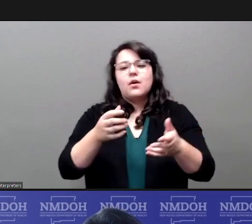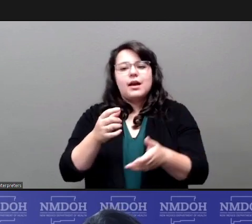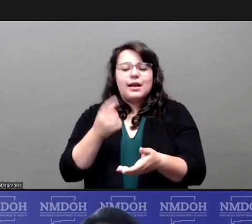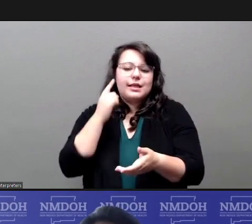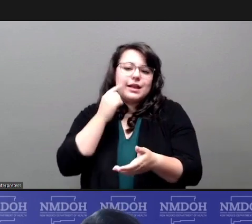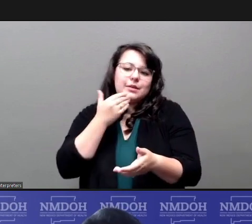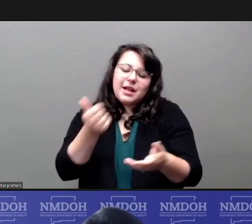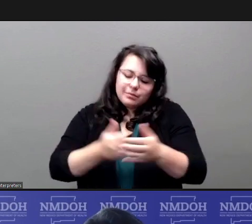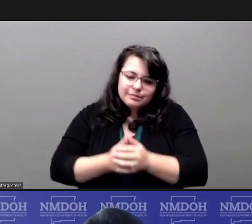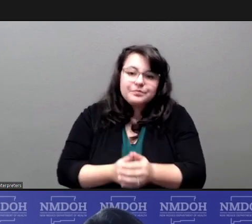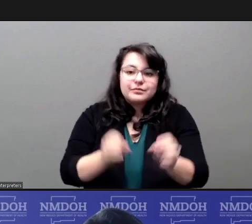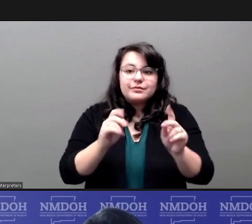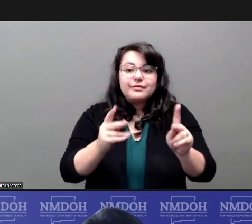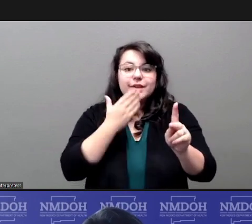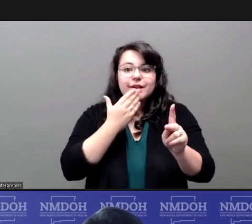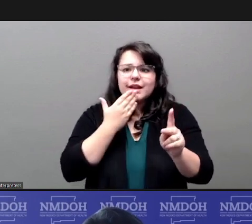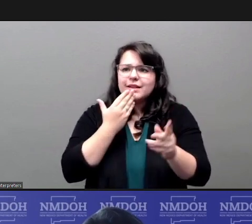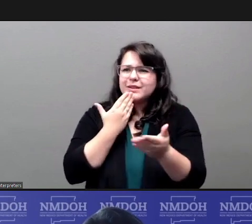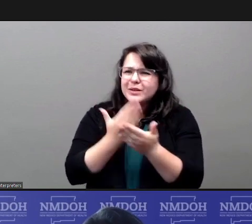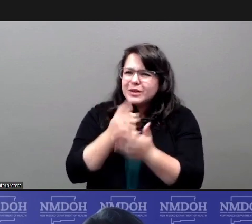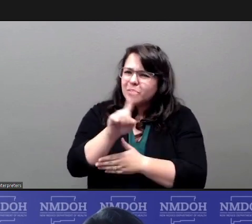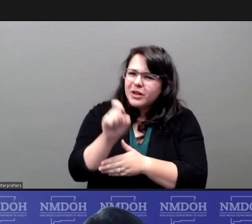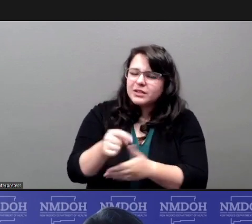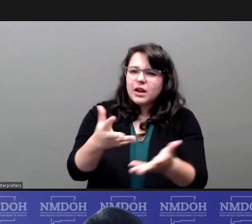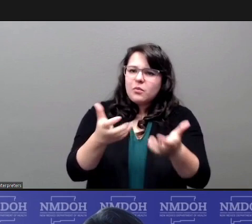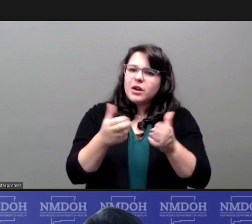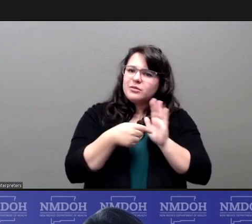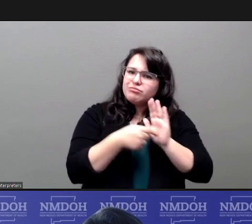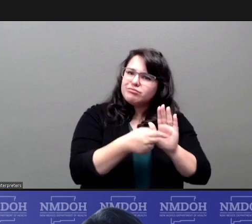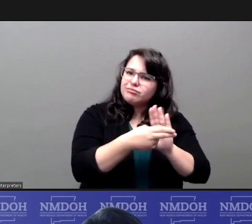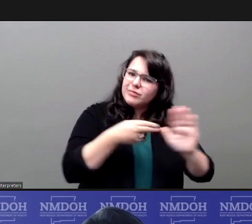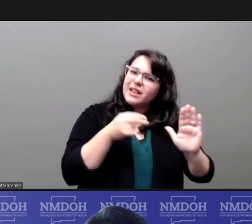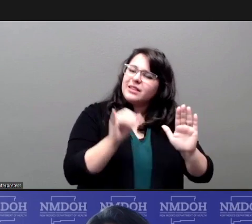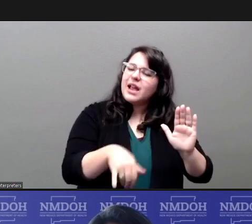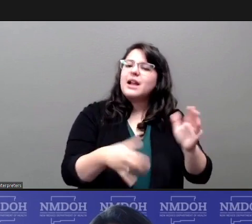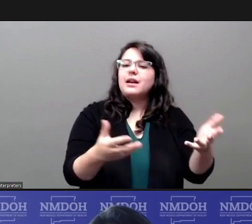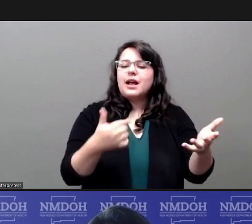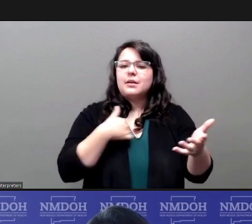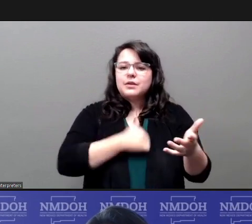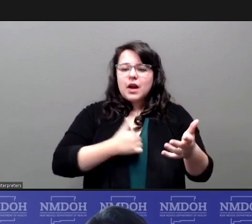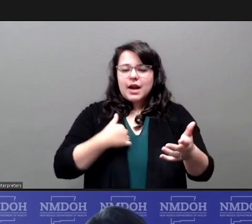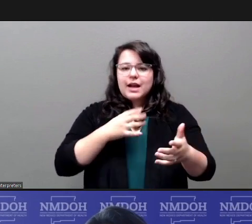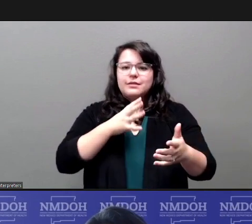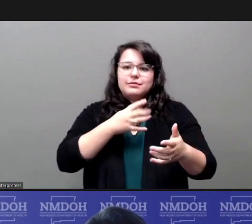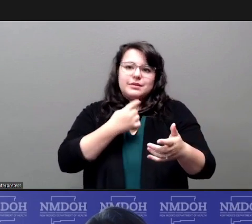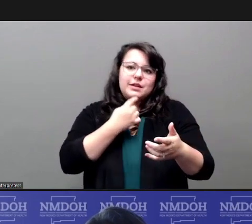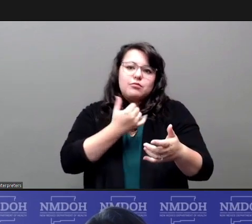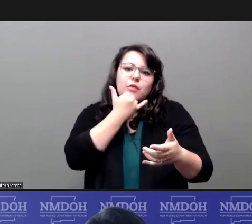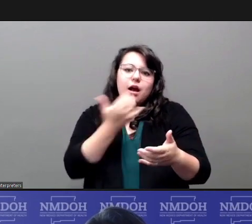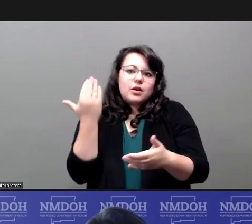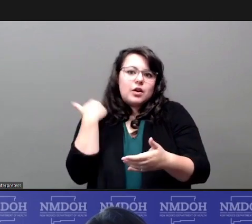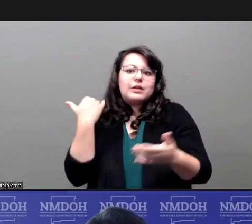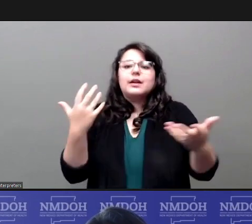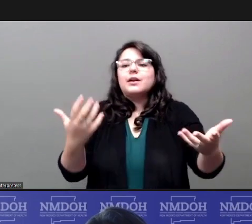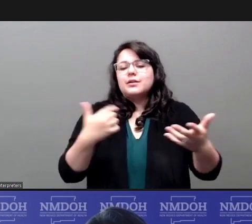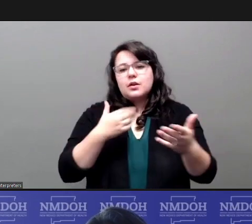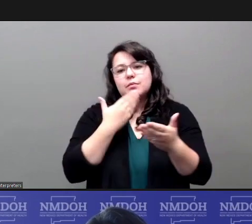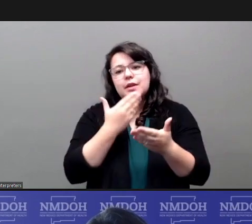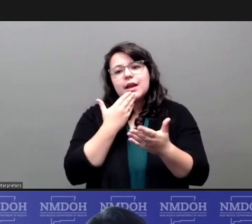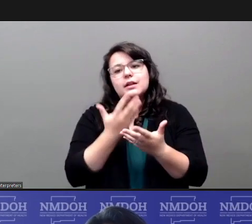though. And we really wanted to highlight that. And I apologize I misspoke earlier. So I'm really glad you brought that up, Austin. Thank you.